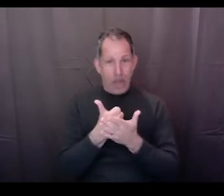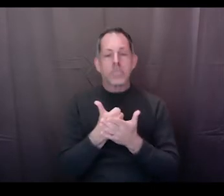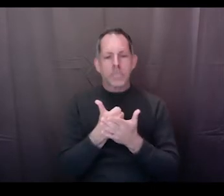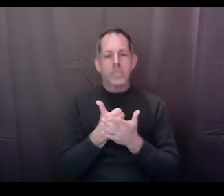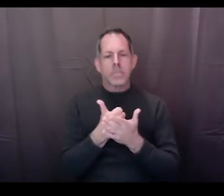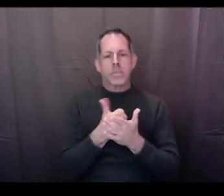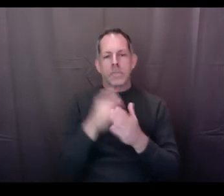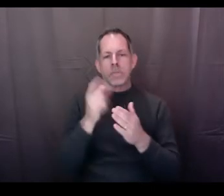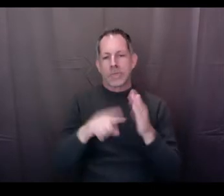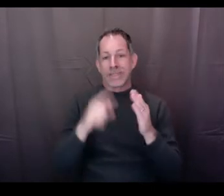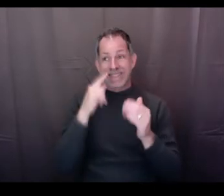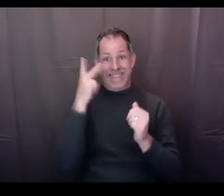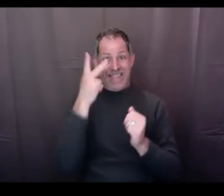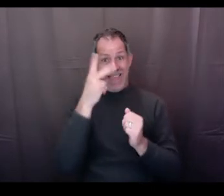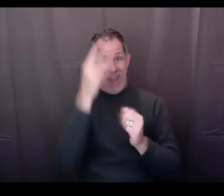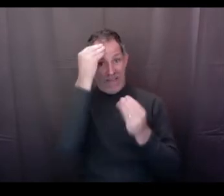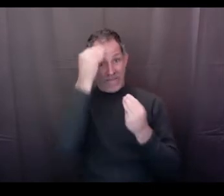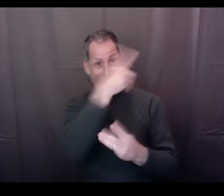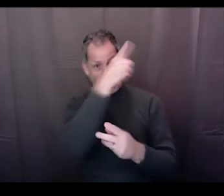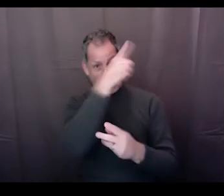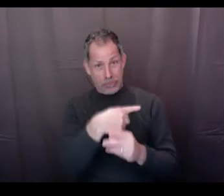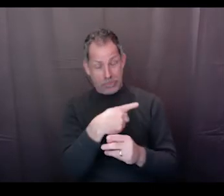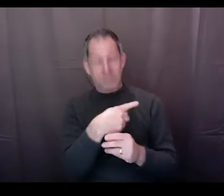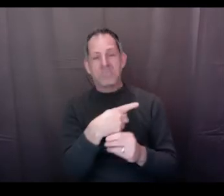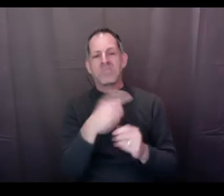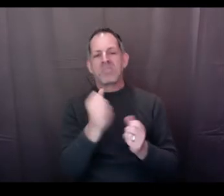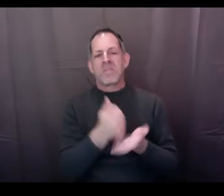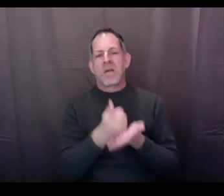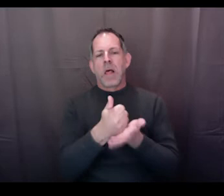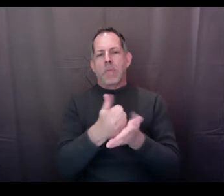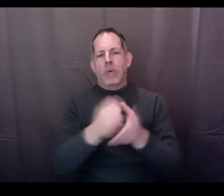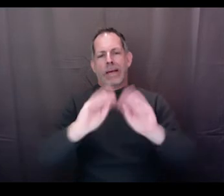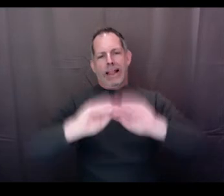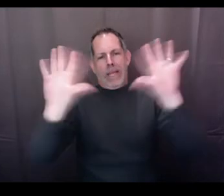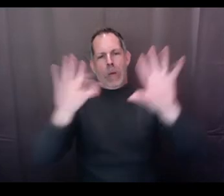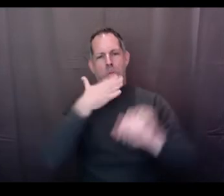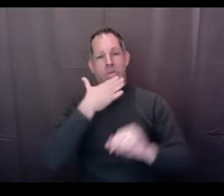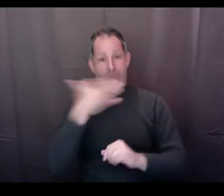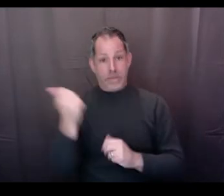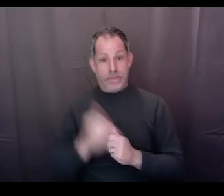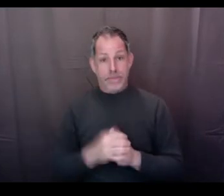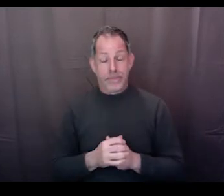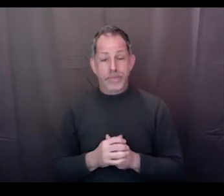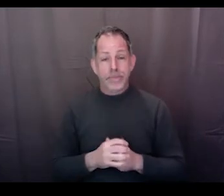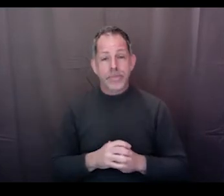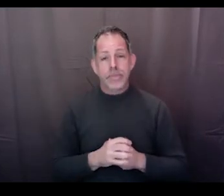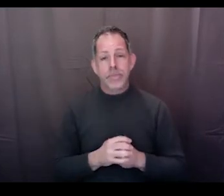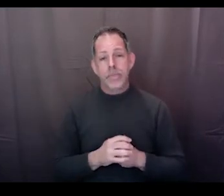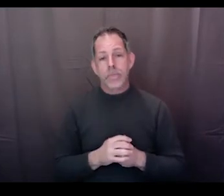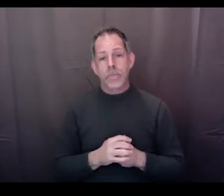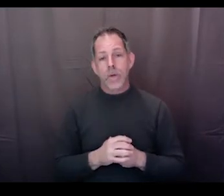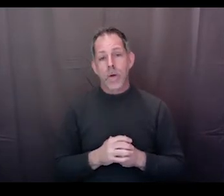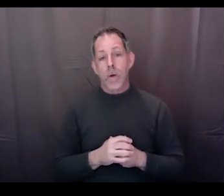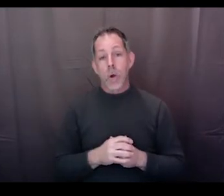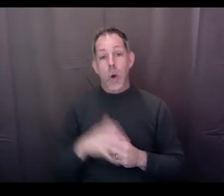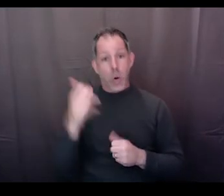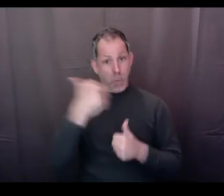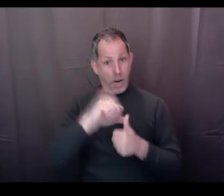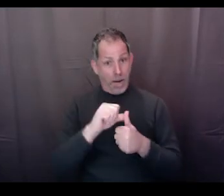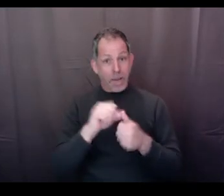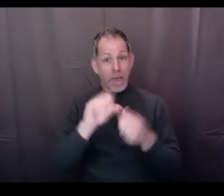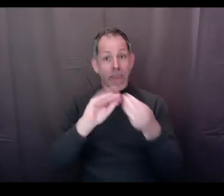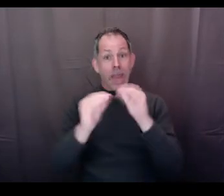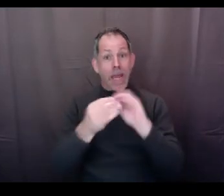a little better measure of what's happening at any moment in time. The one thing is you need to discount the very